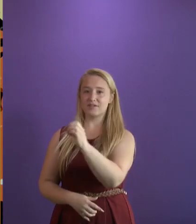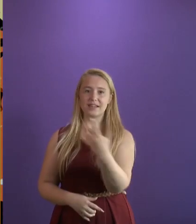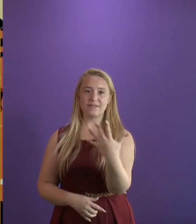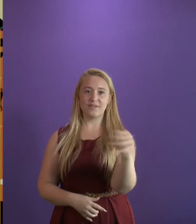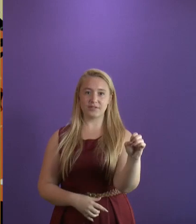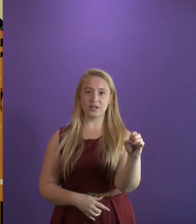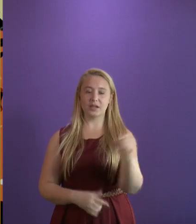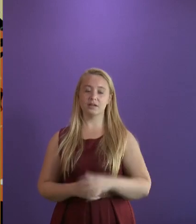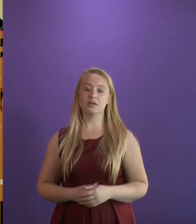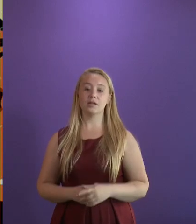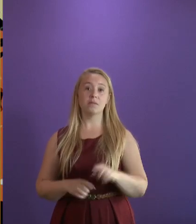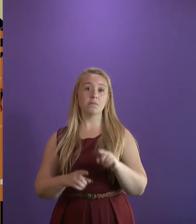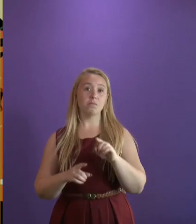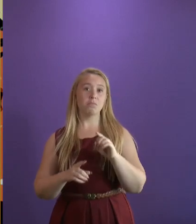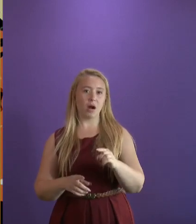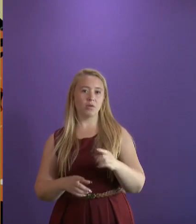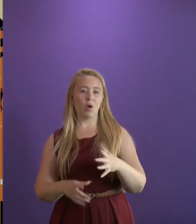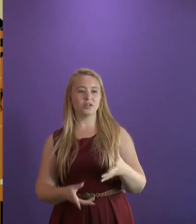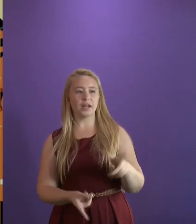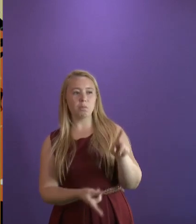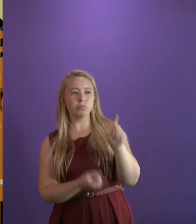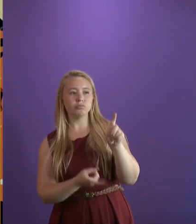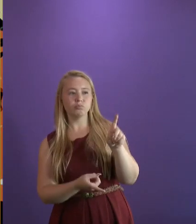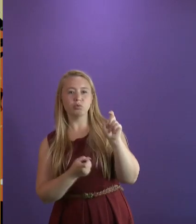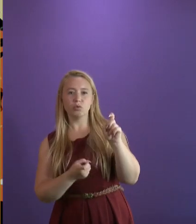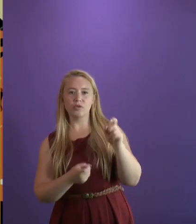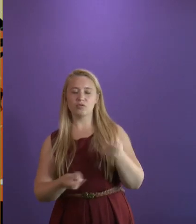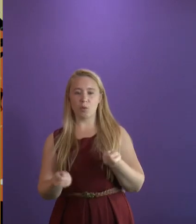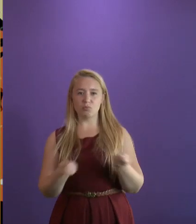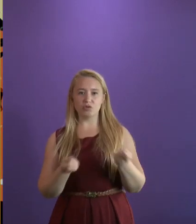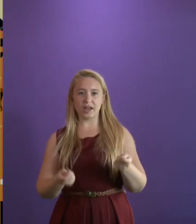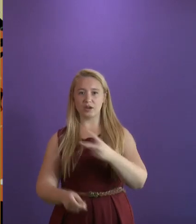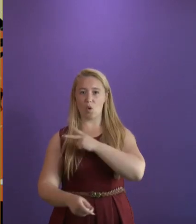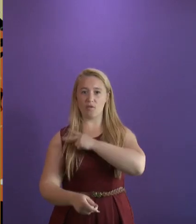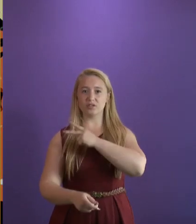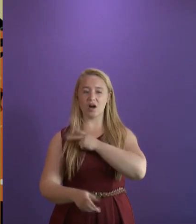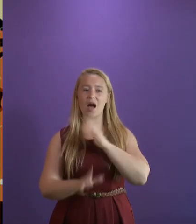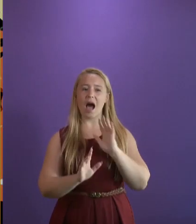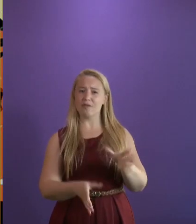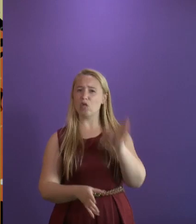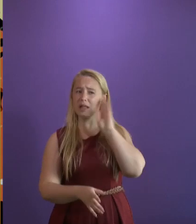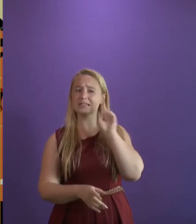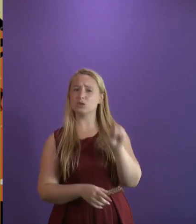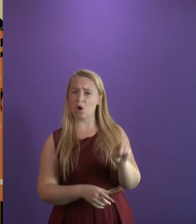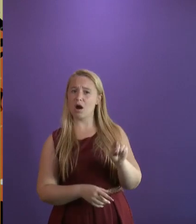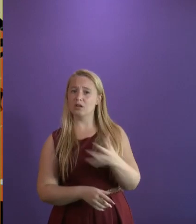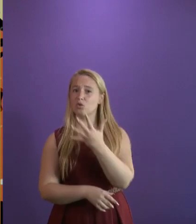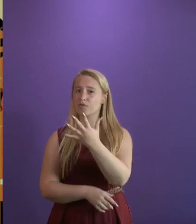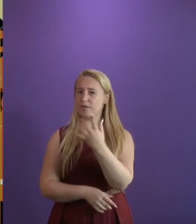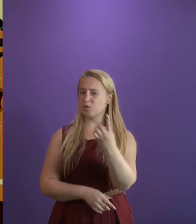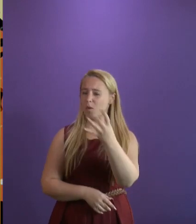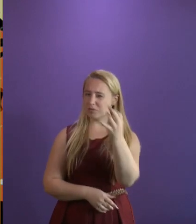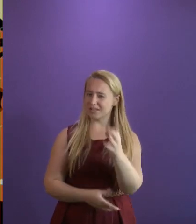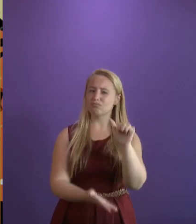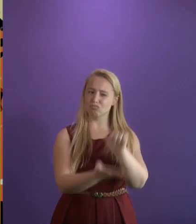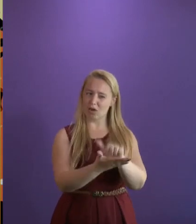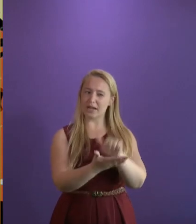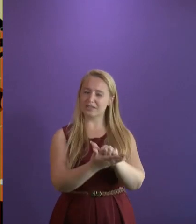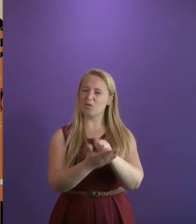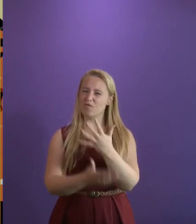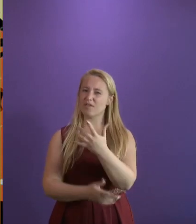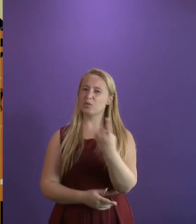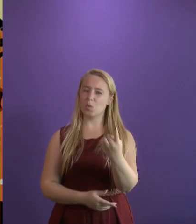to the presiding officer, because we always listen to the presiding officer, because she's always right. She said 51%, so I'm just going to add that wee percentage on and do that. But